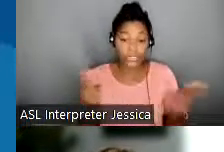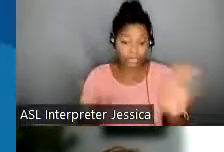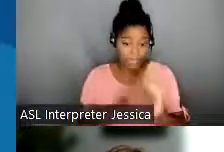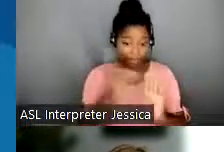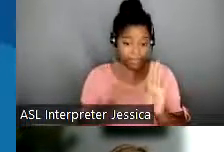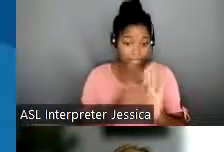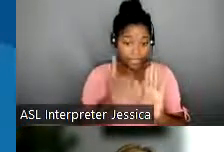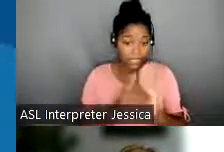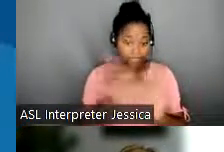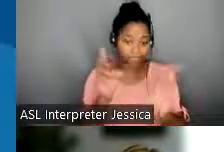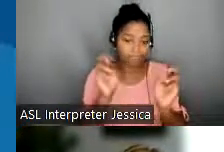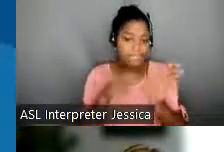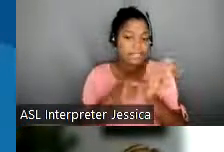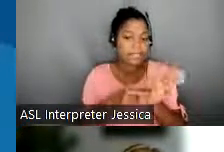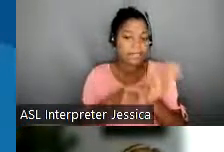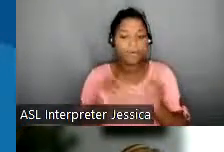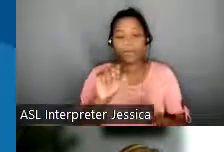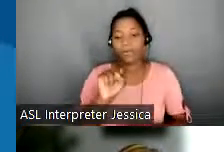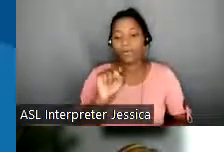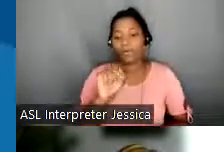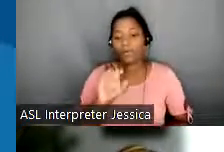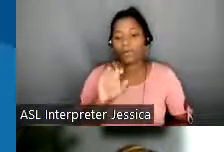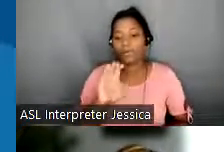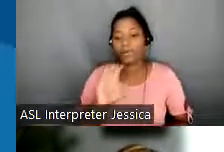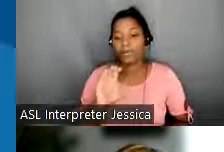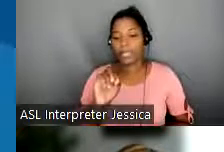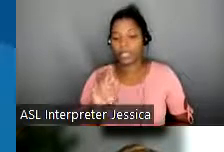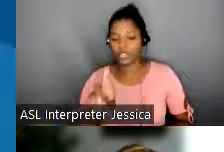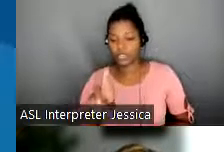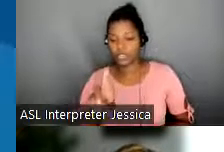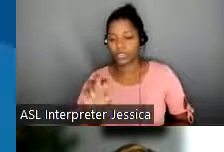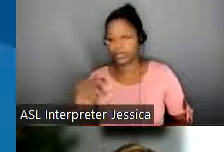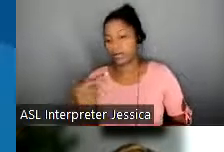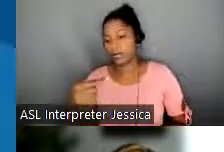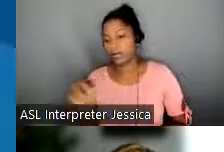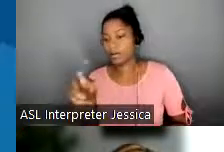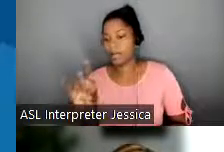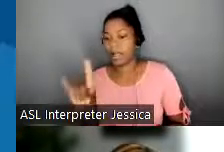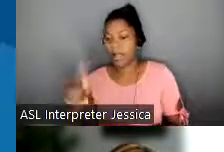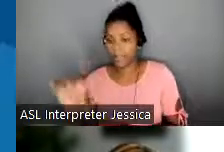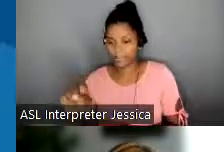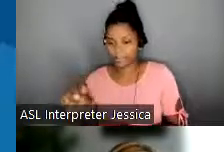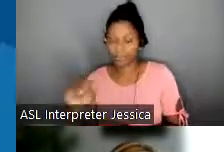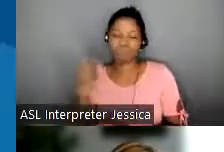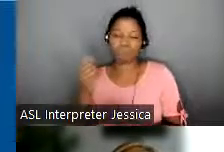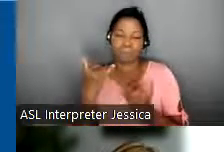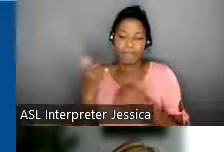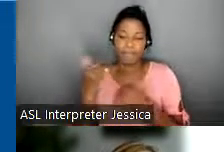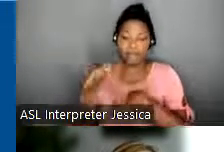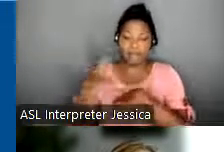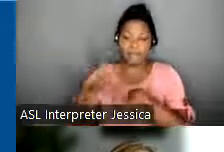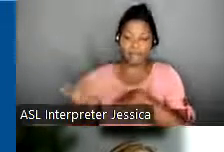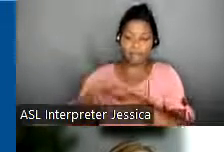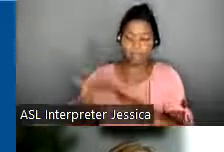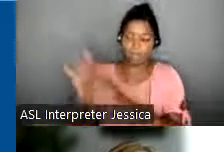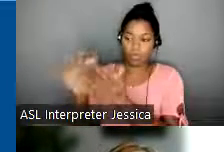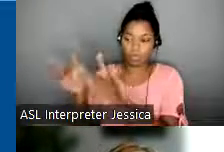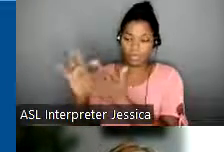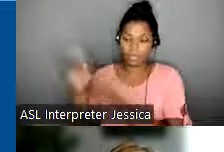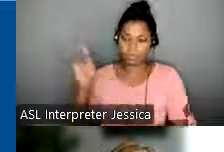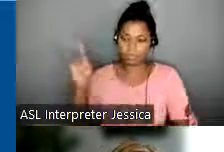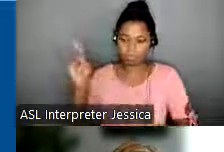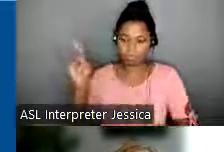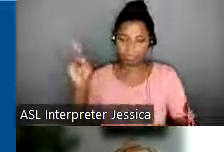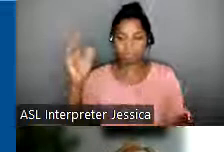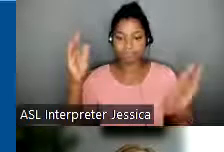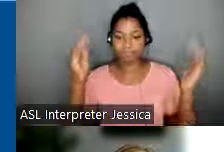development, and a literature review, which is currently available on our website. Next slide. So I'll take